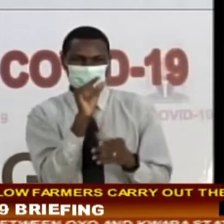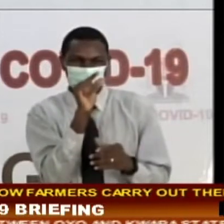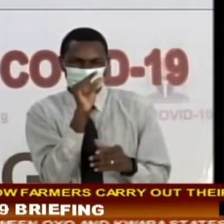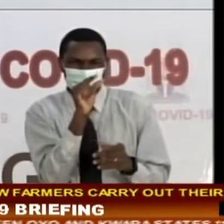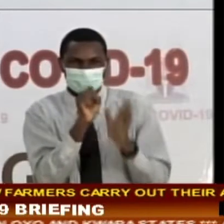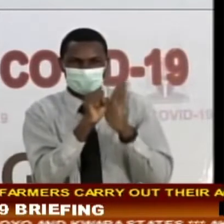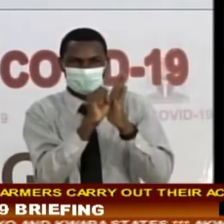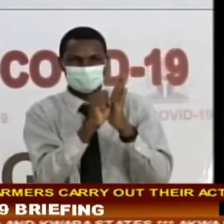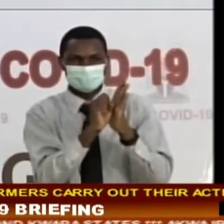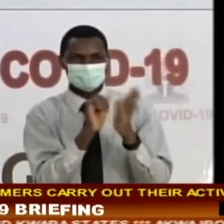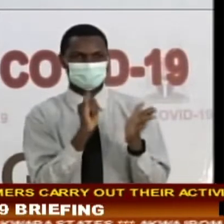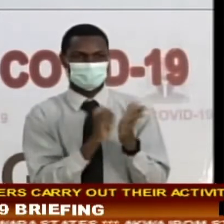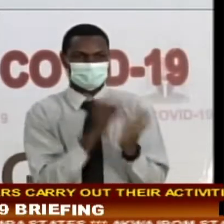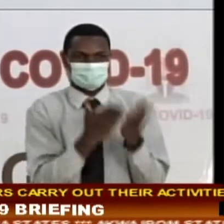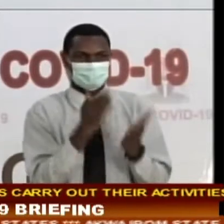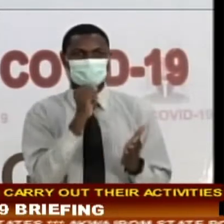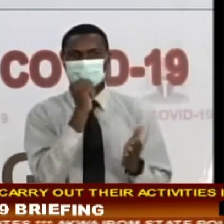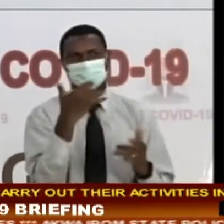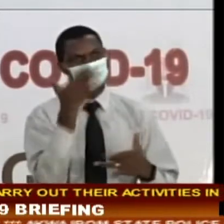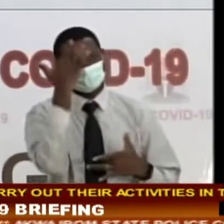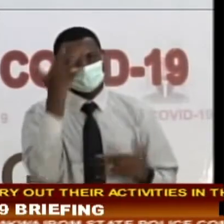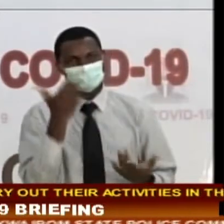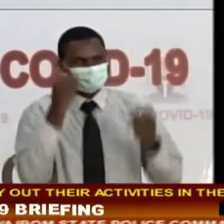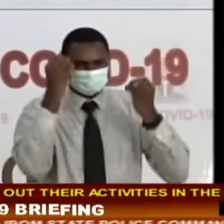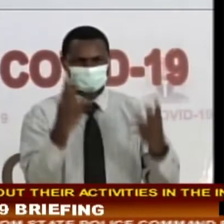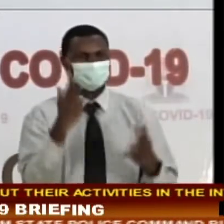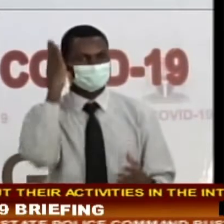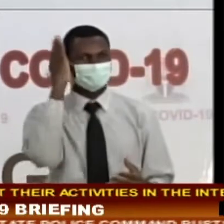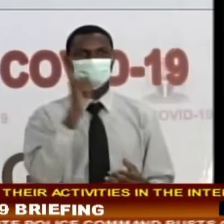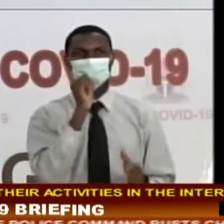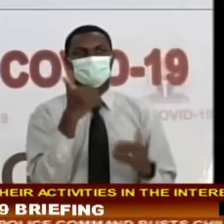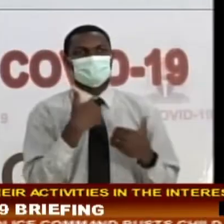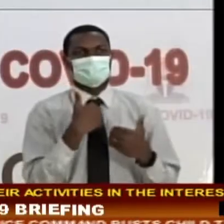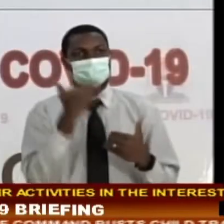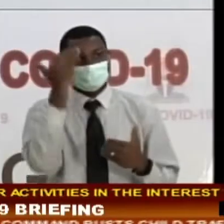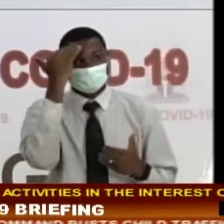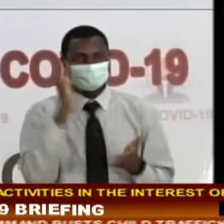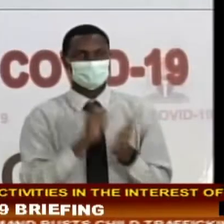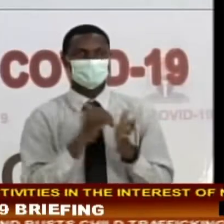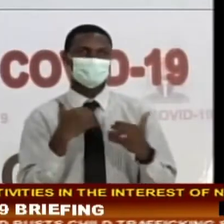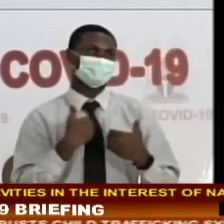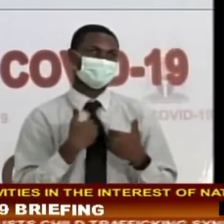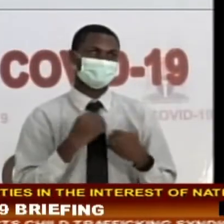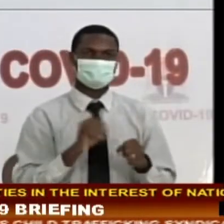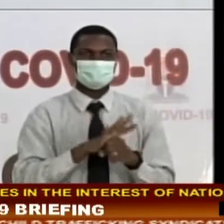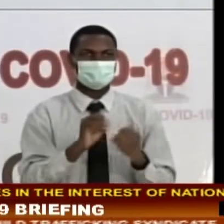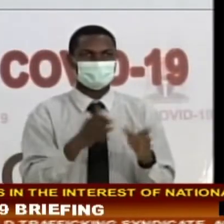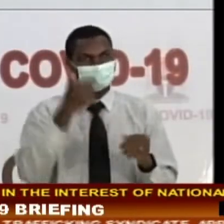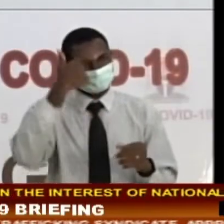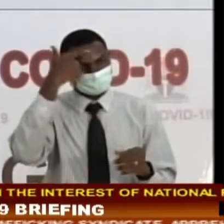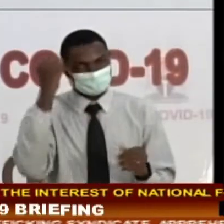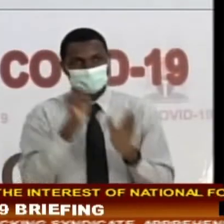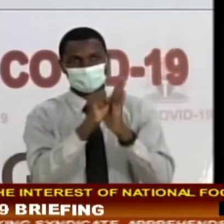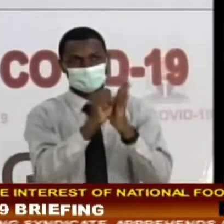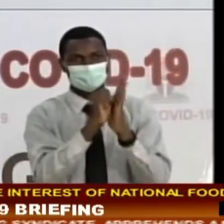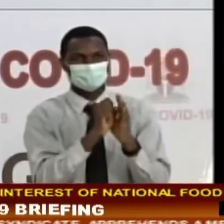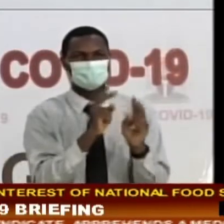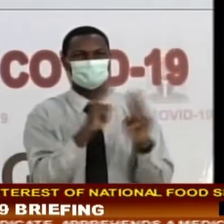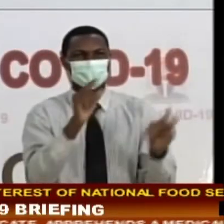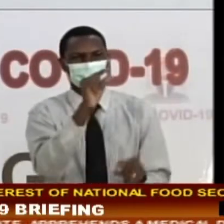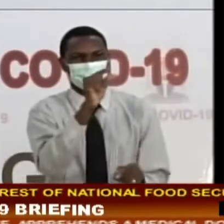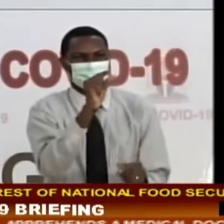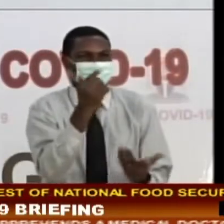hospitalization a lot will not even know that they have picked covid because the symptoms will be so mild that they it will not require them